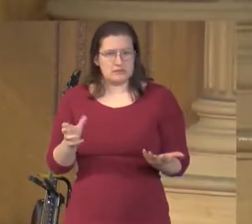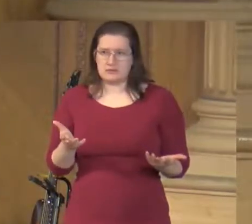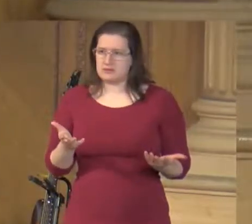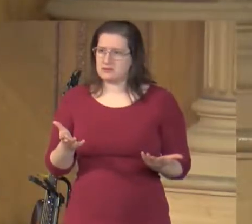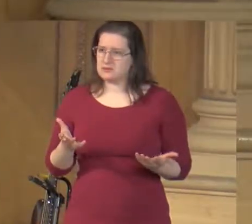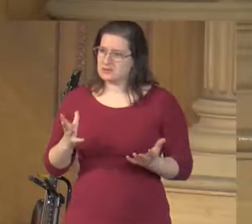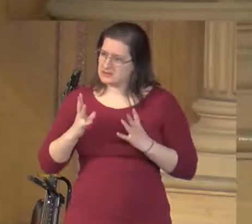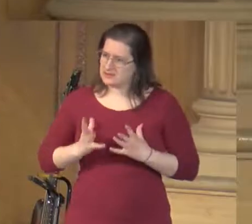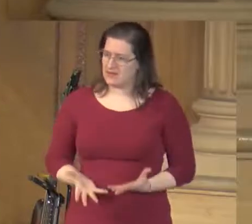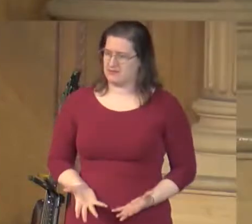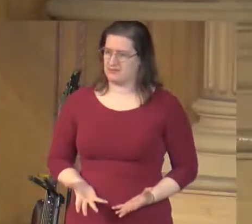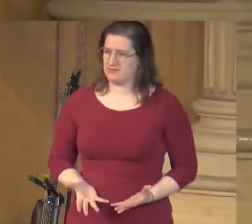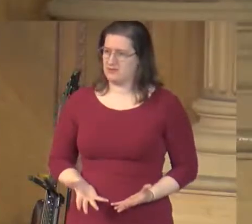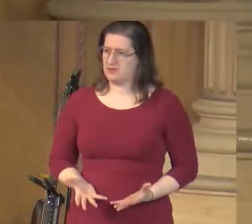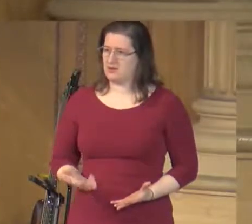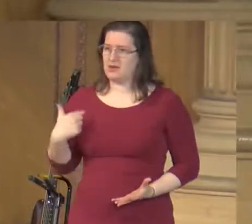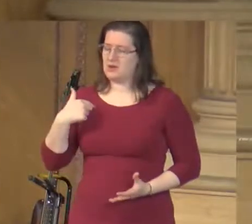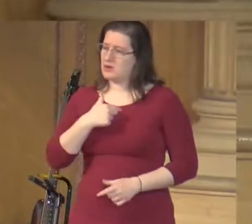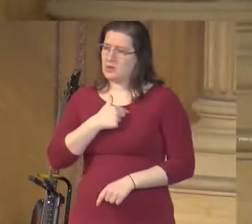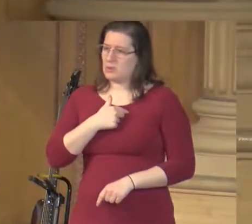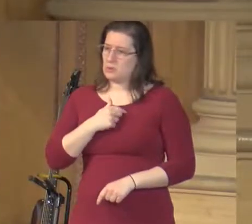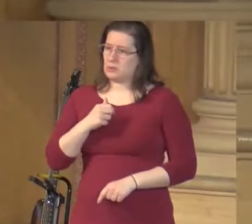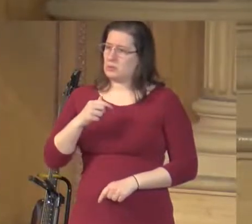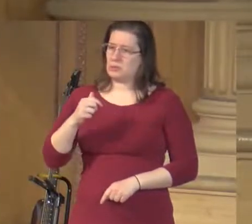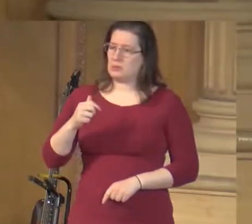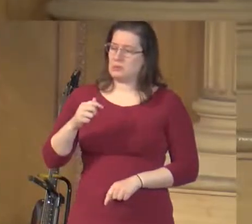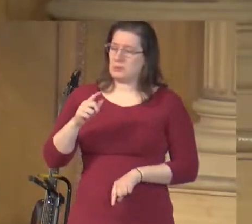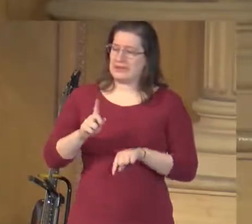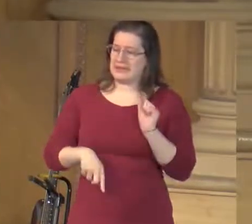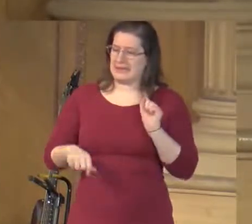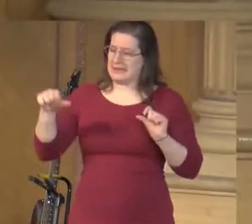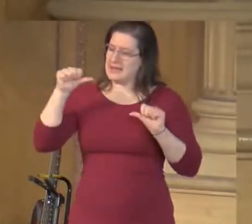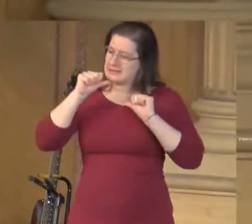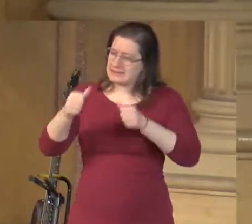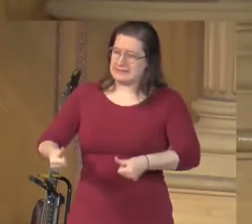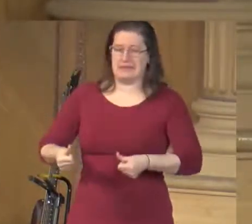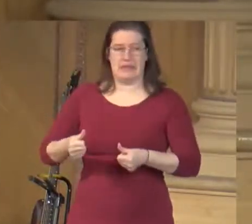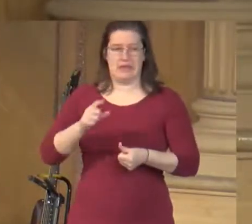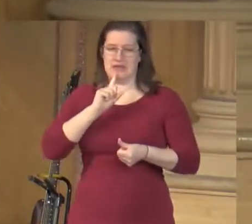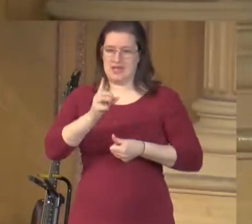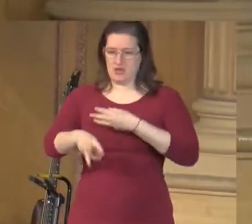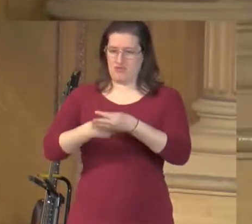We don't deny reality. We don't treat our suffering like it isn't real.